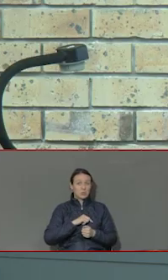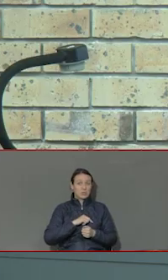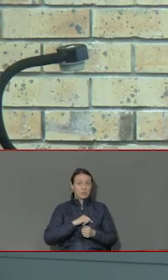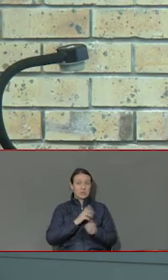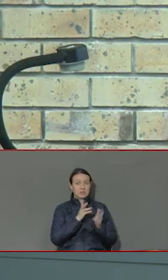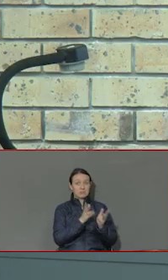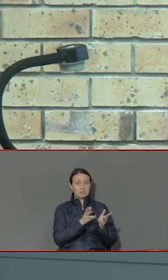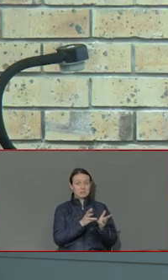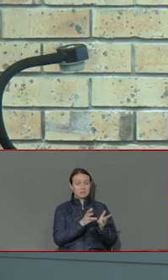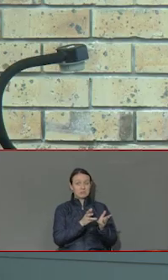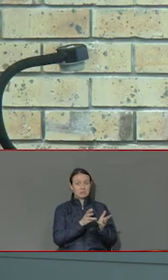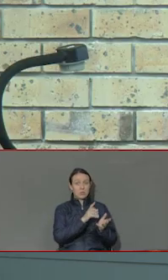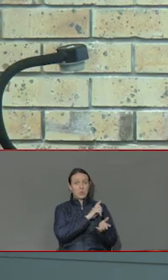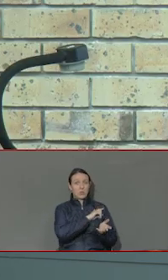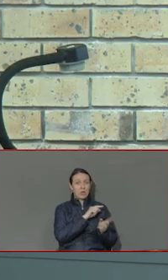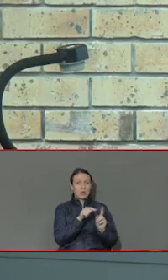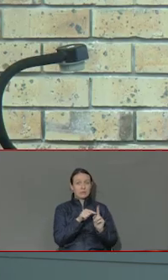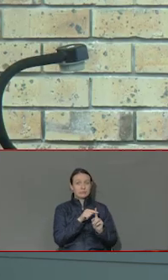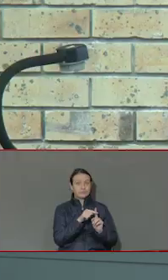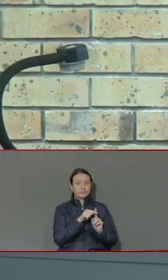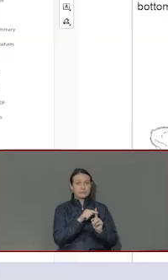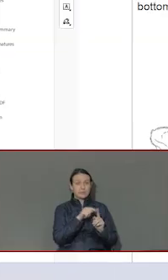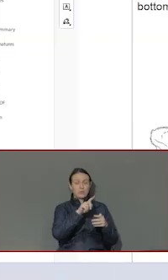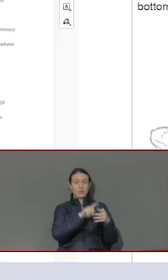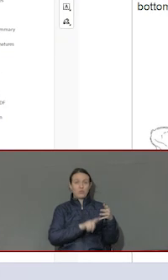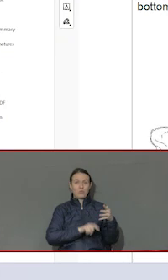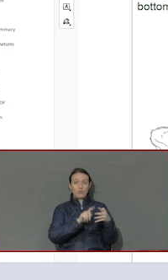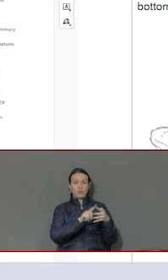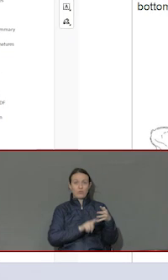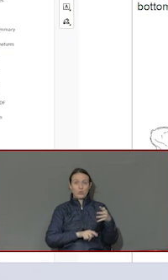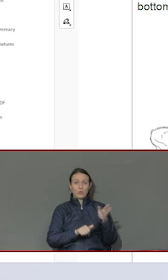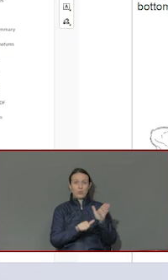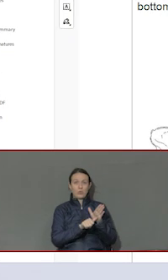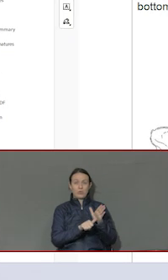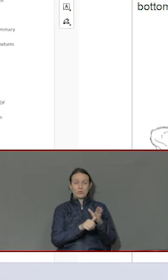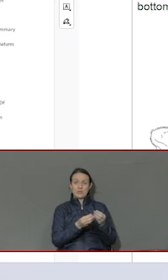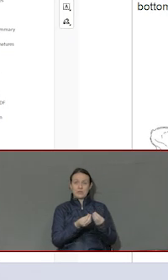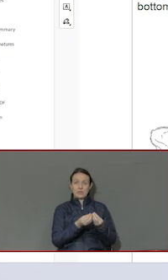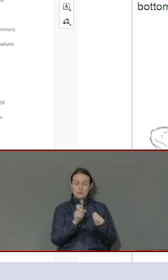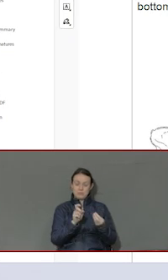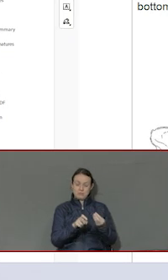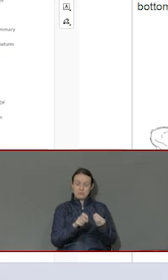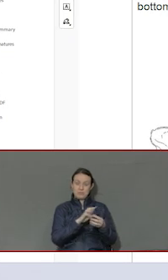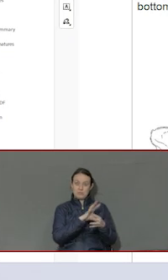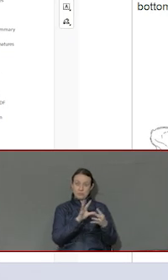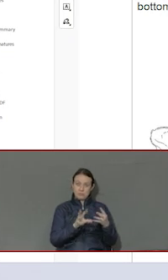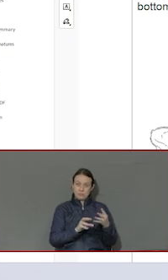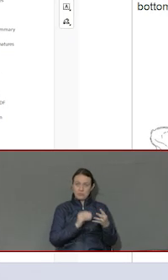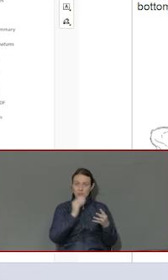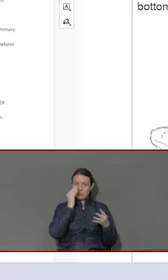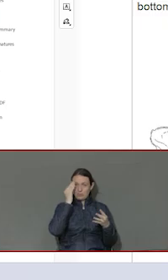Being bipedal. These are the 4 significance that you must know